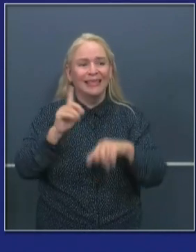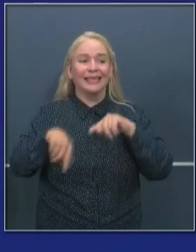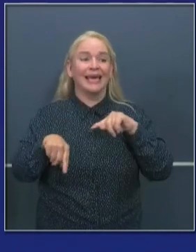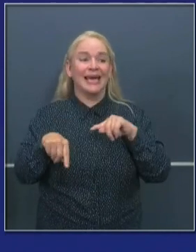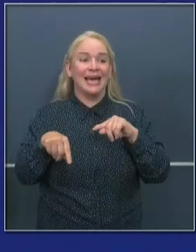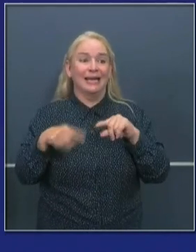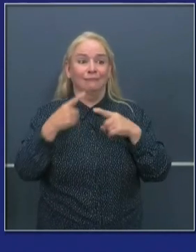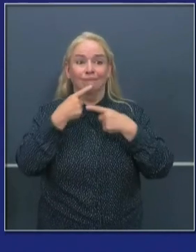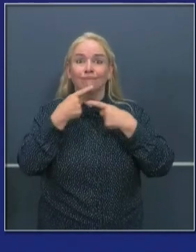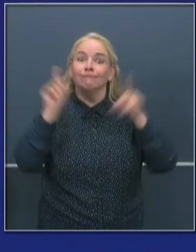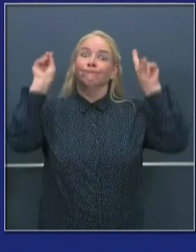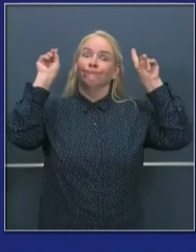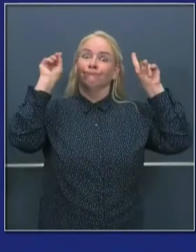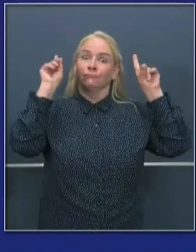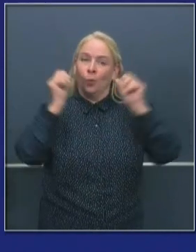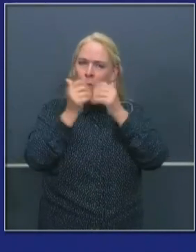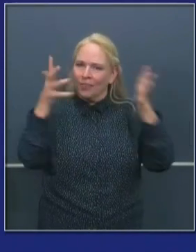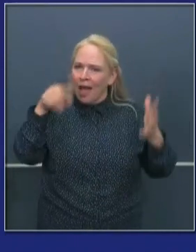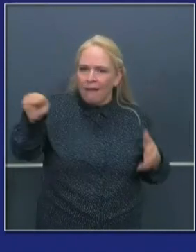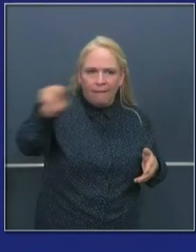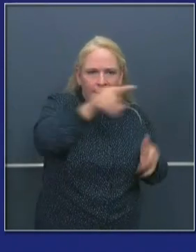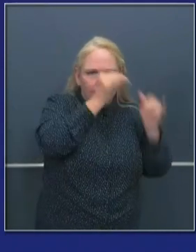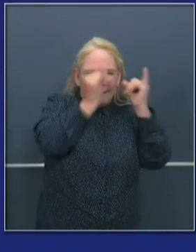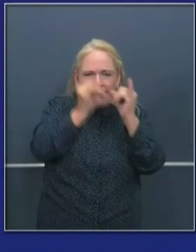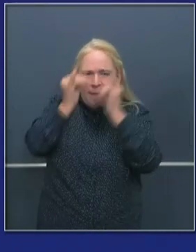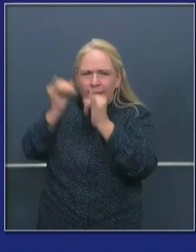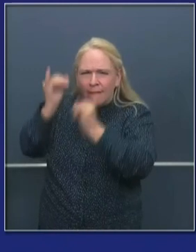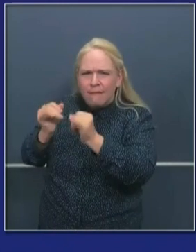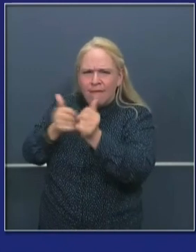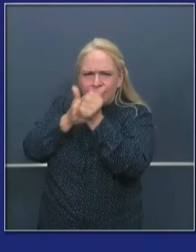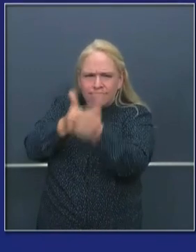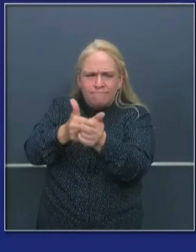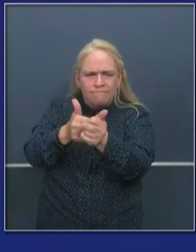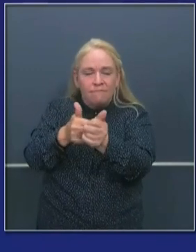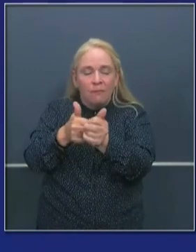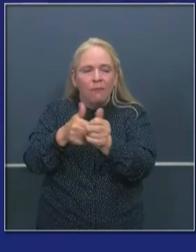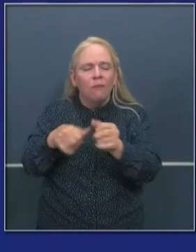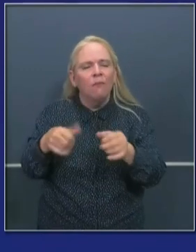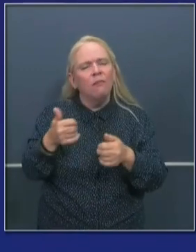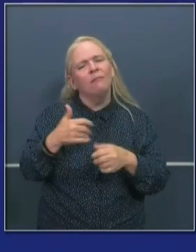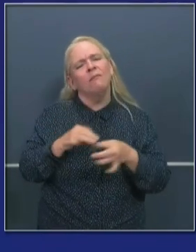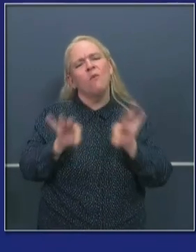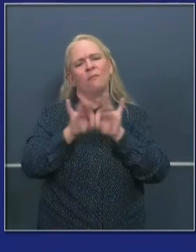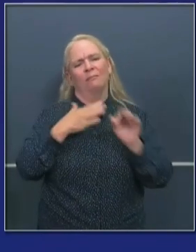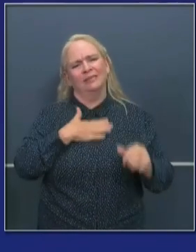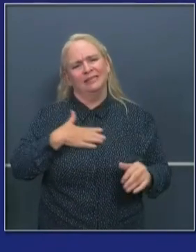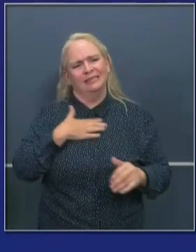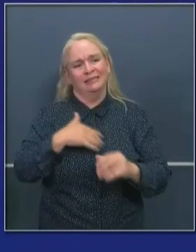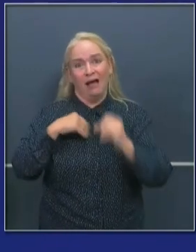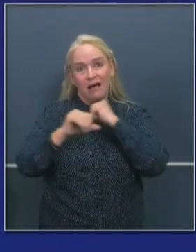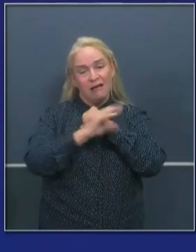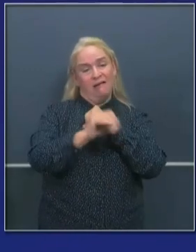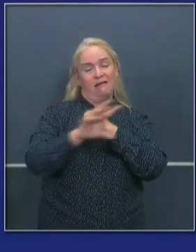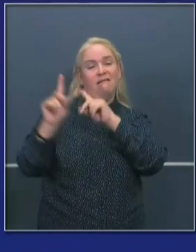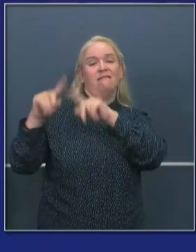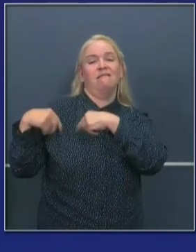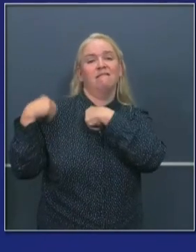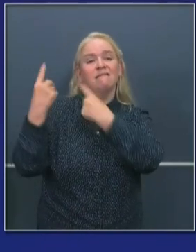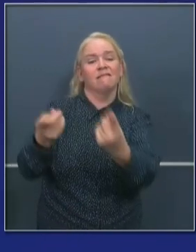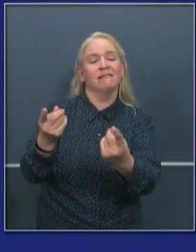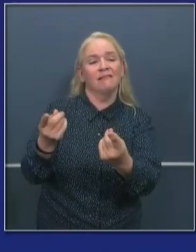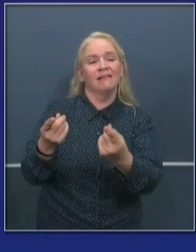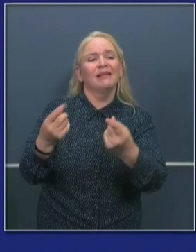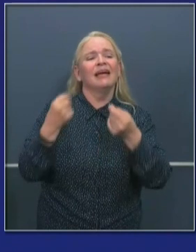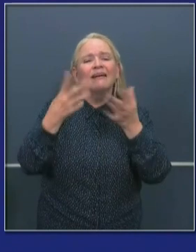see how quickly we can do that. And that's why this weekend is so important. We put out more formal 4th of July weekend